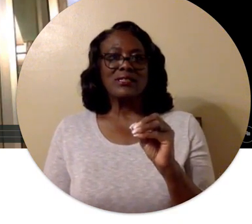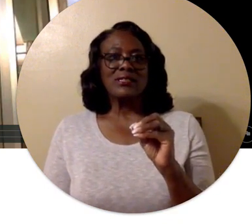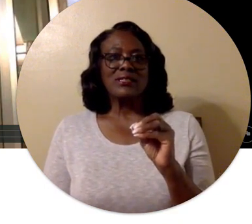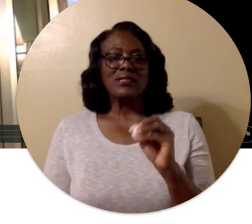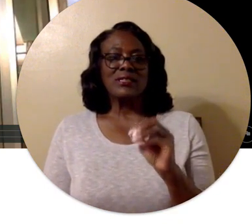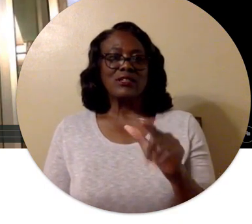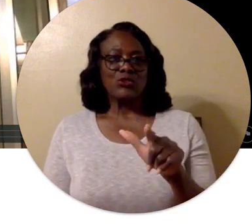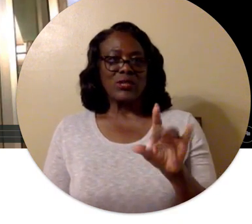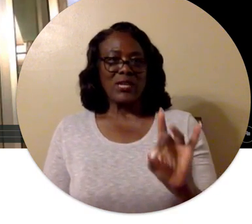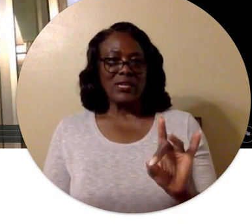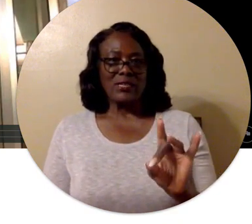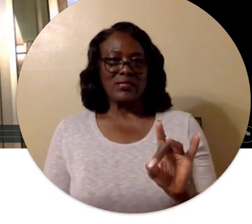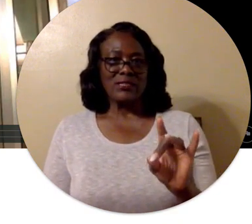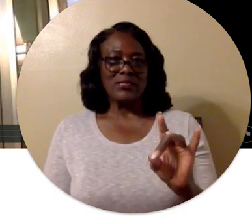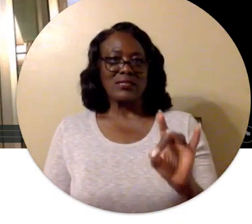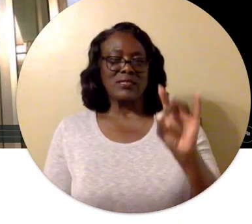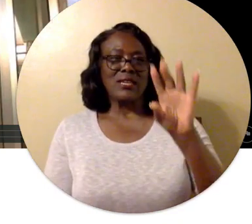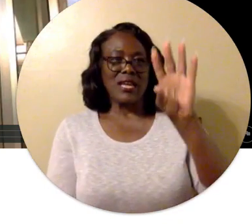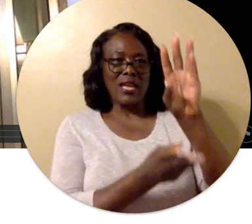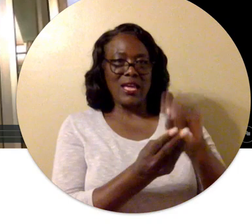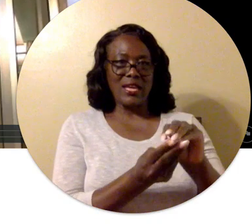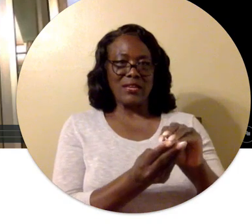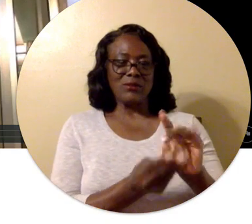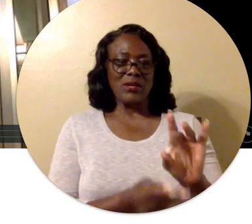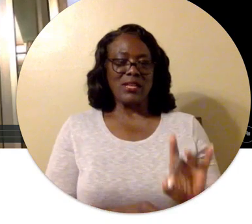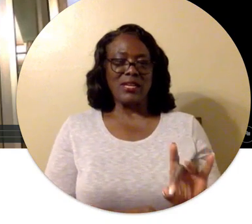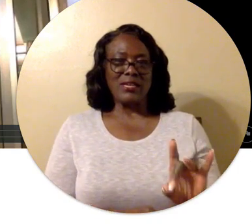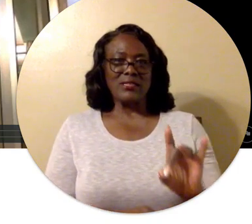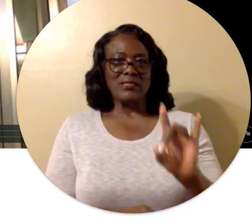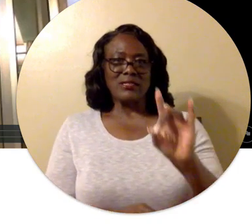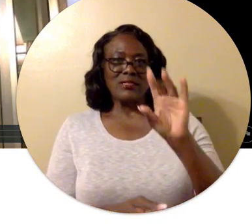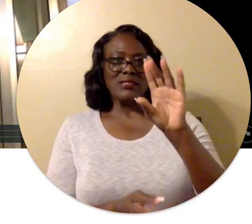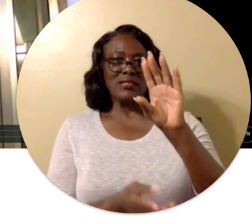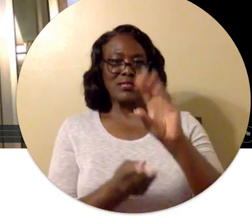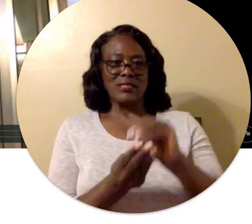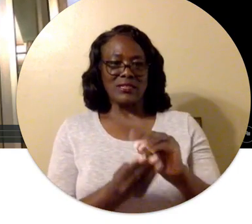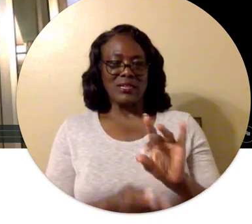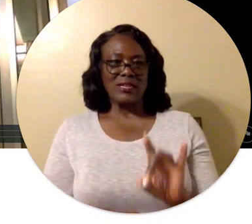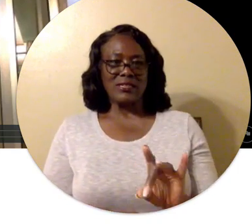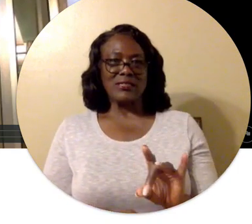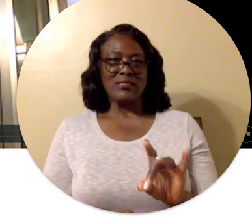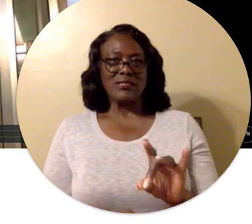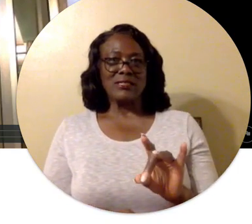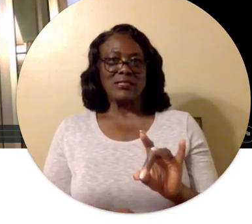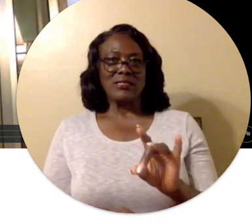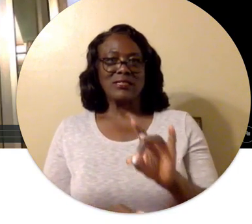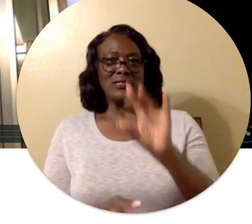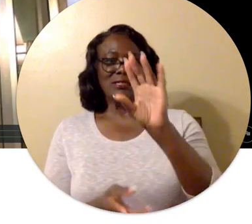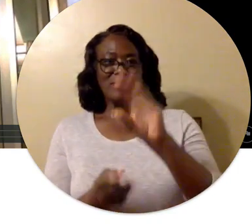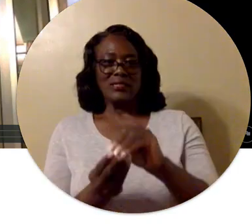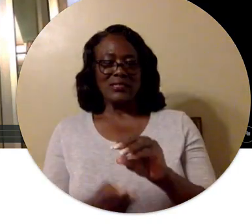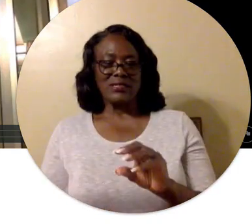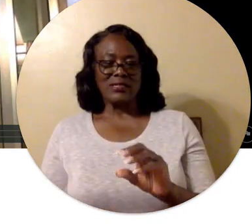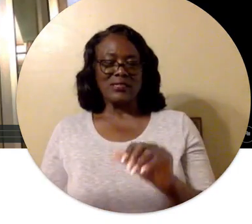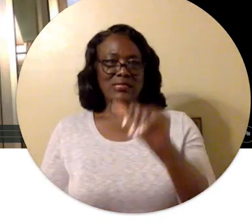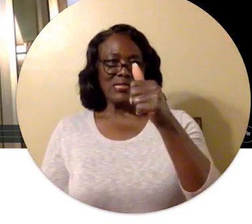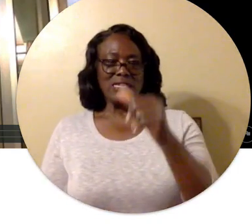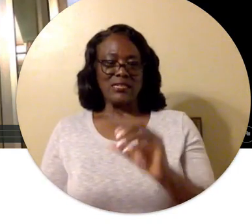and 28. Add them up, we've got an 8, another 8, a 10, carry that